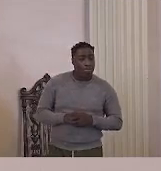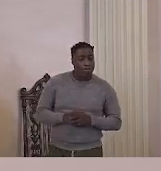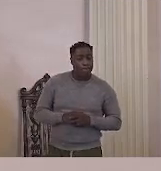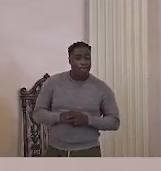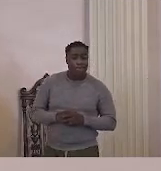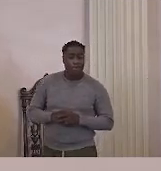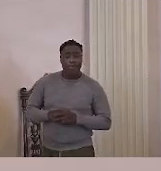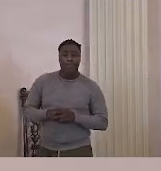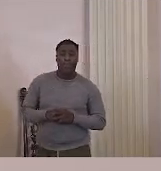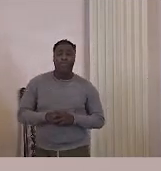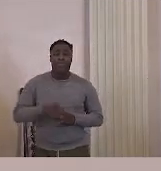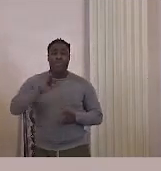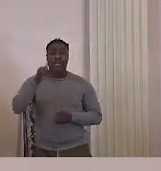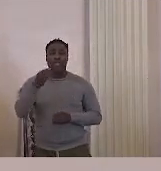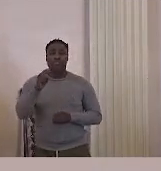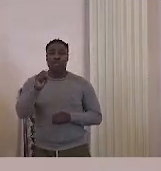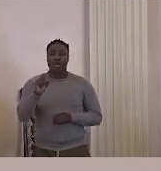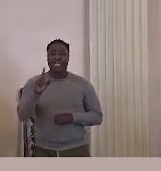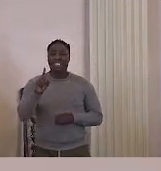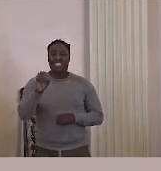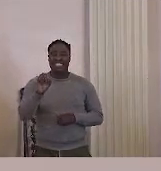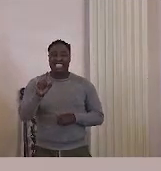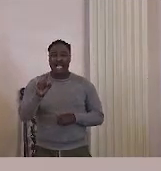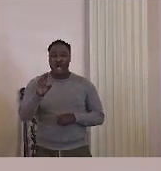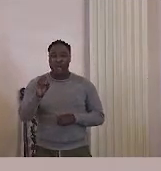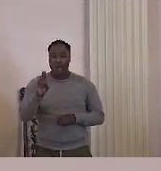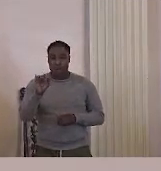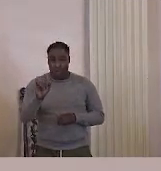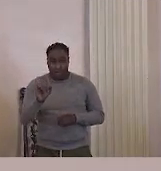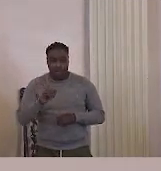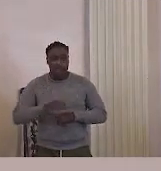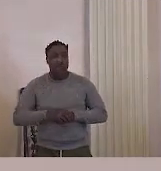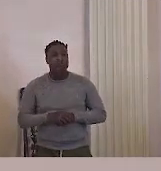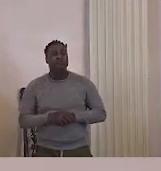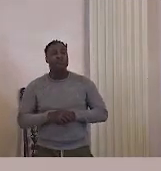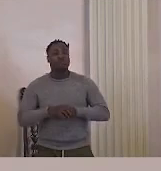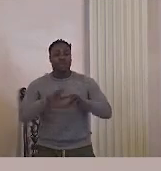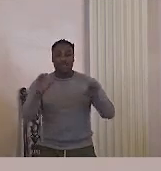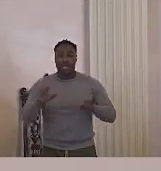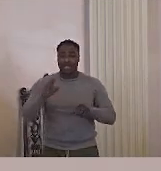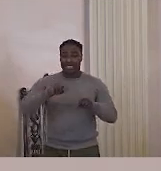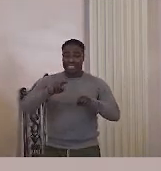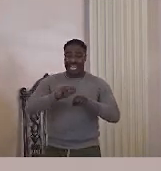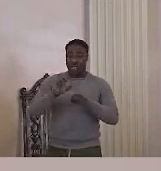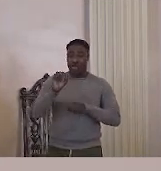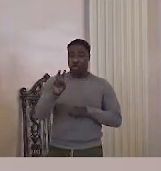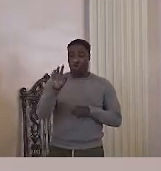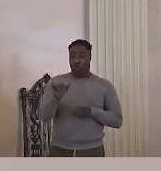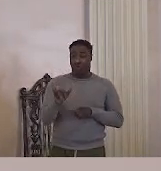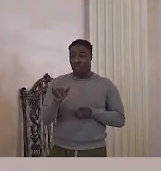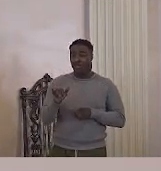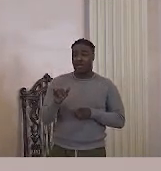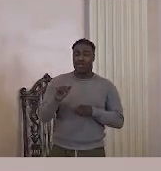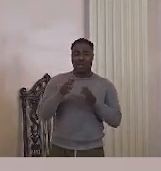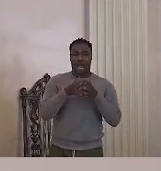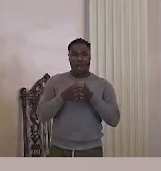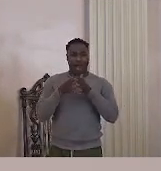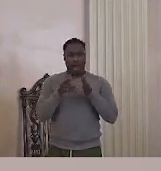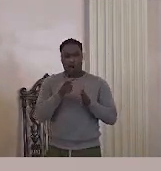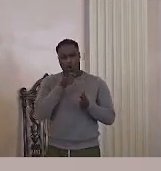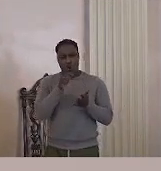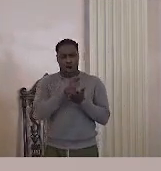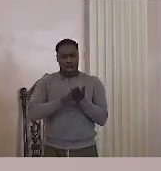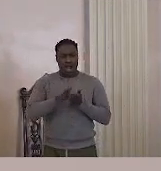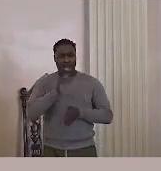John Della Volpe, who is at the Institute of Politics, conducts a national survey of college-age Americans on political